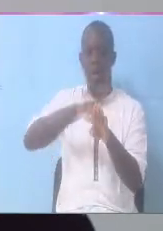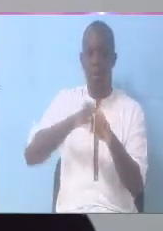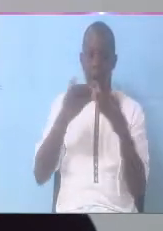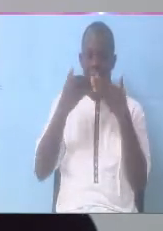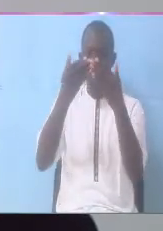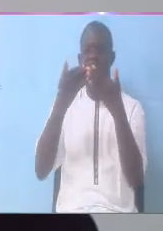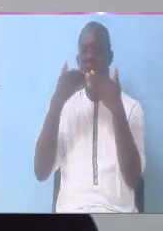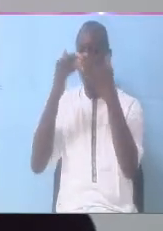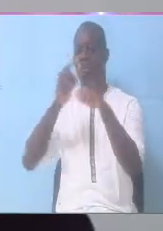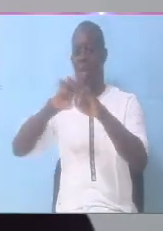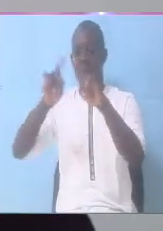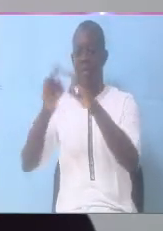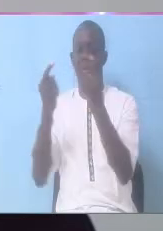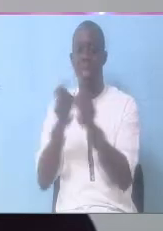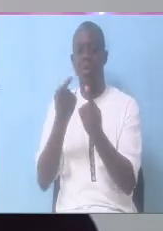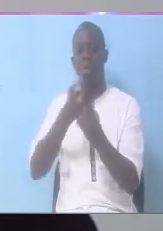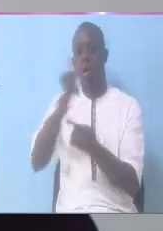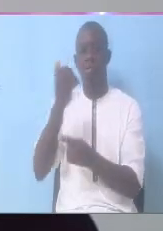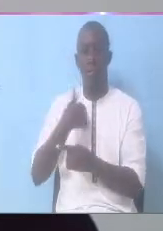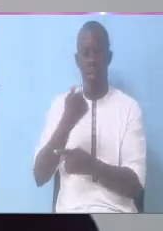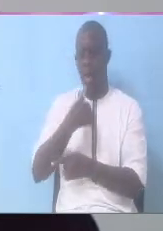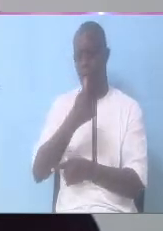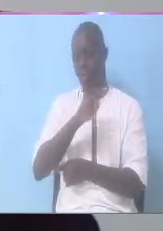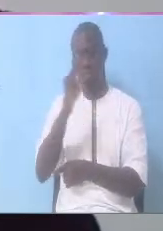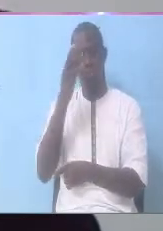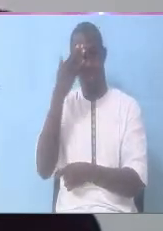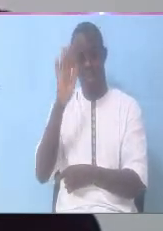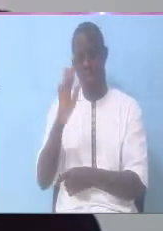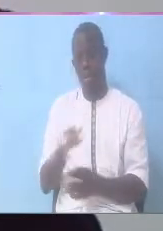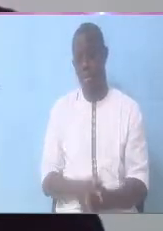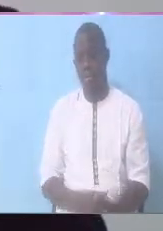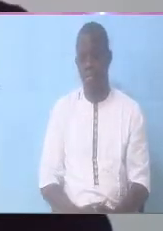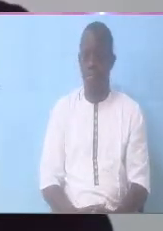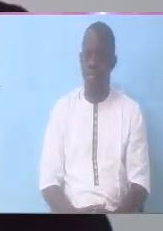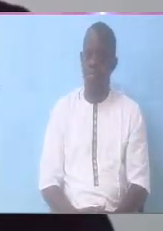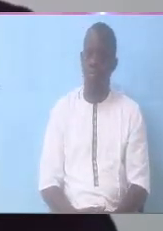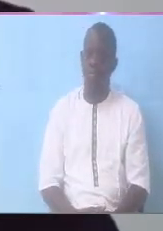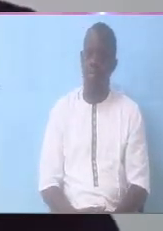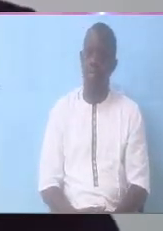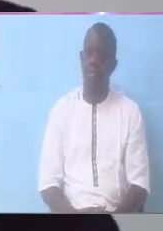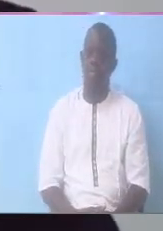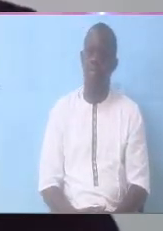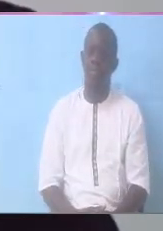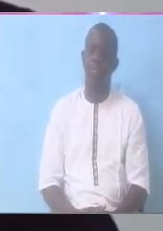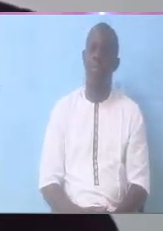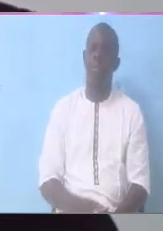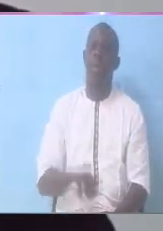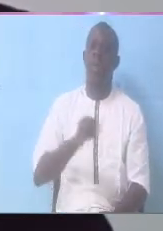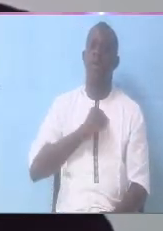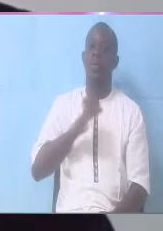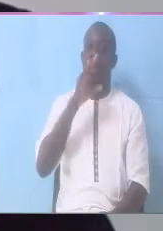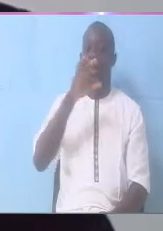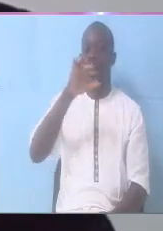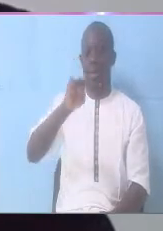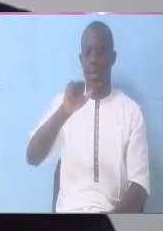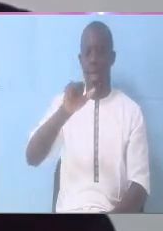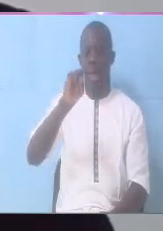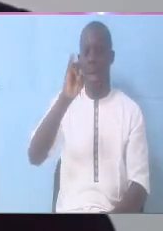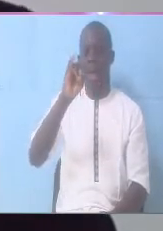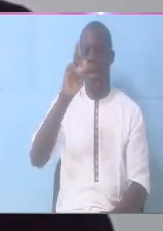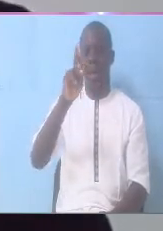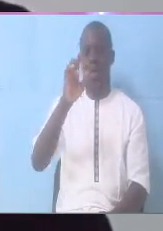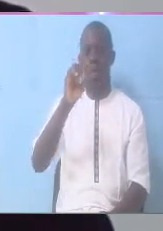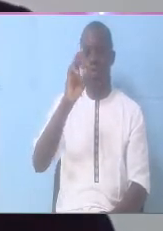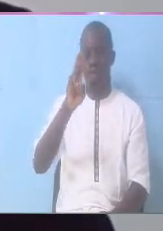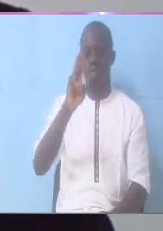mo kotangolu maolo mbare anyi mofulo lu tofale. He said, "Say they lied to me and then they made me give the